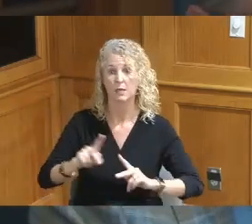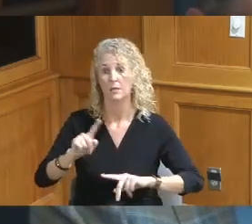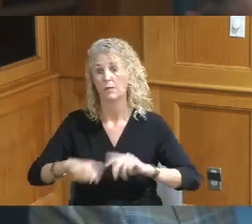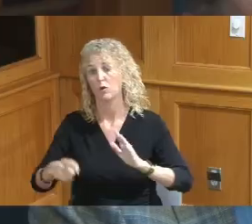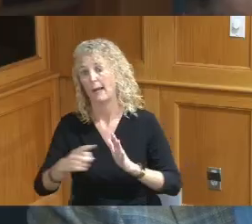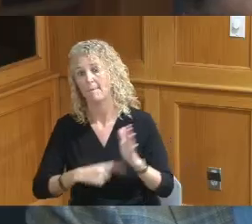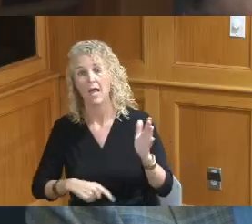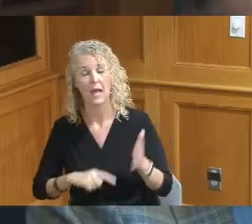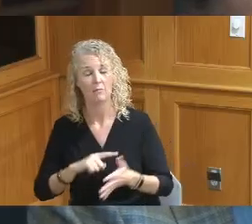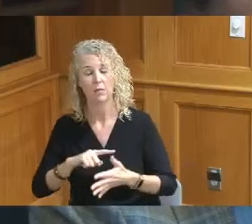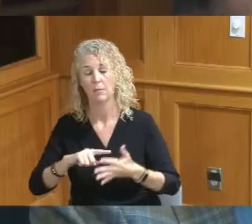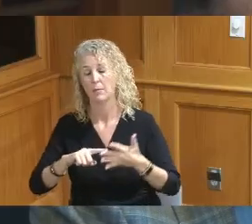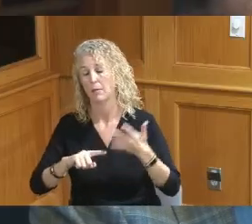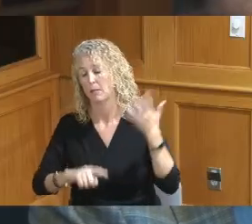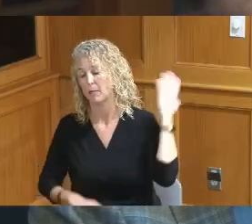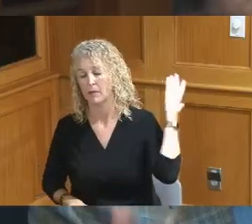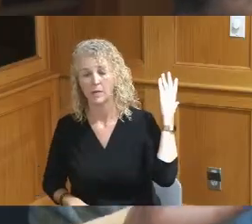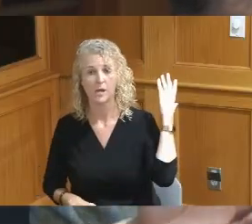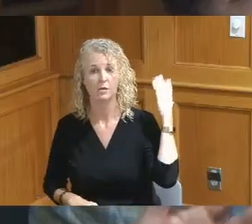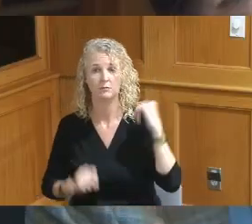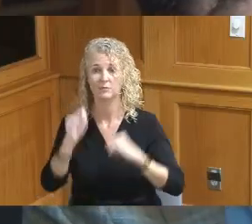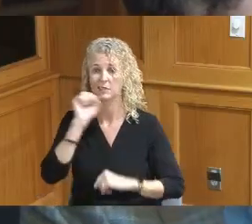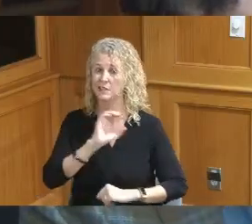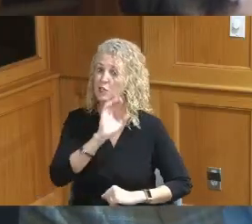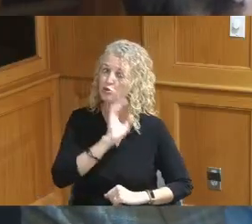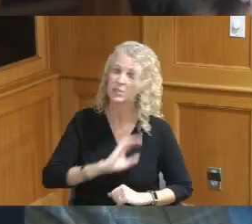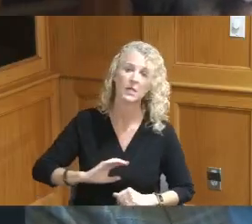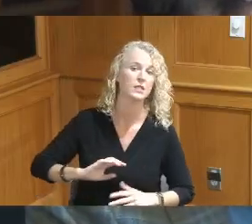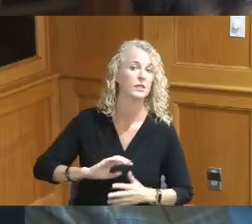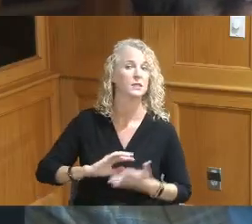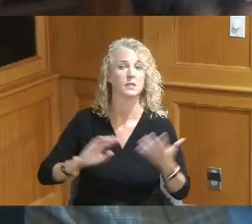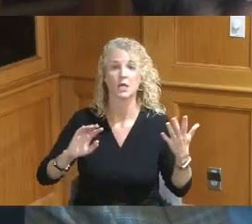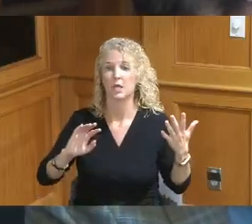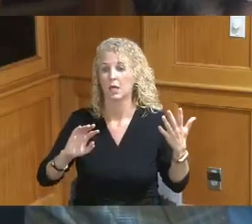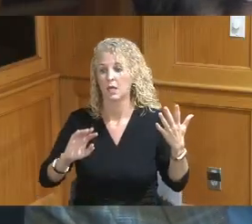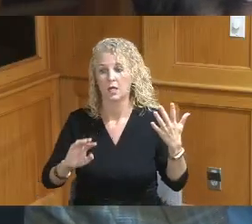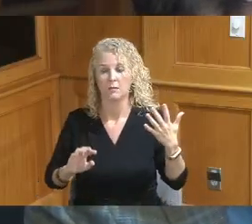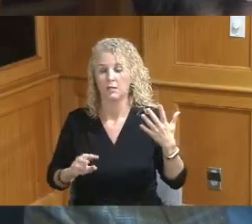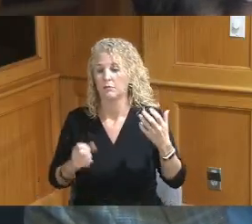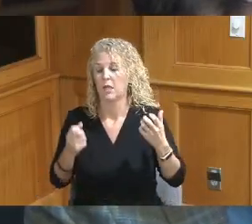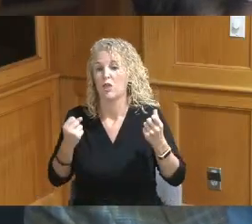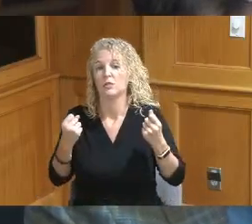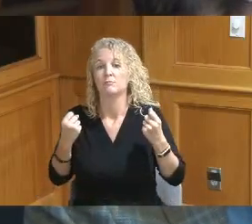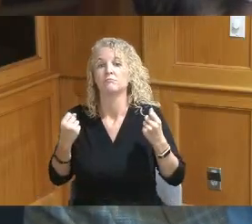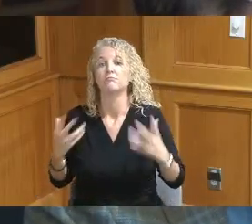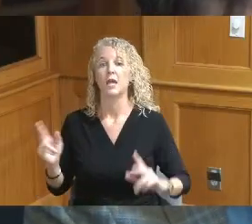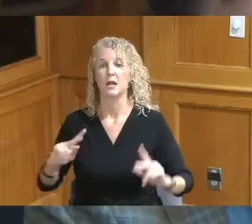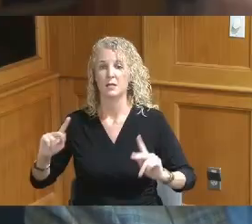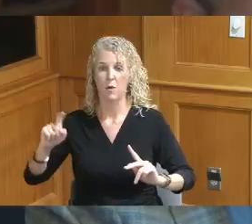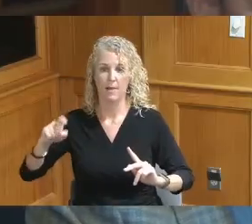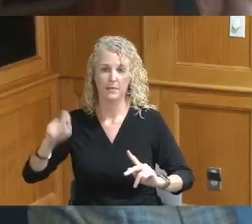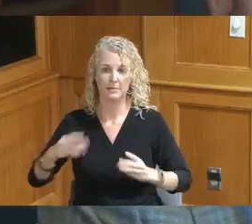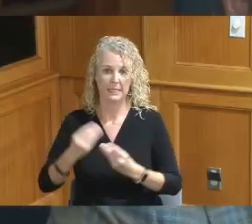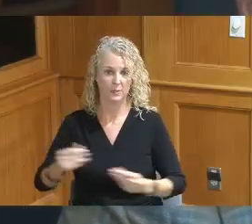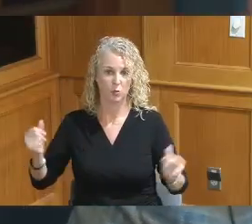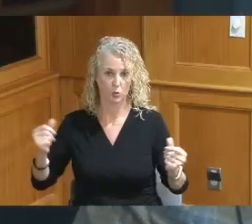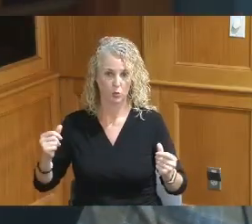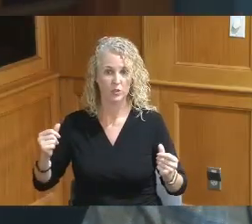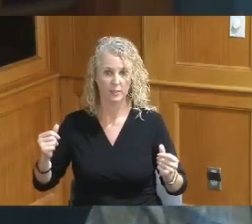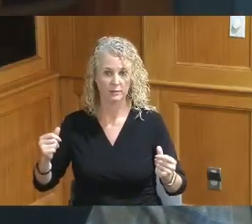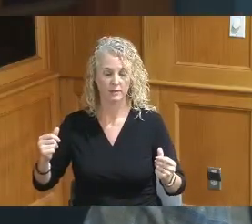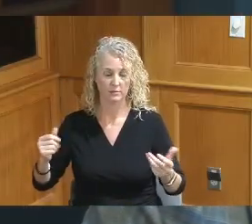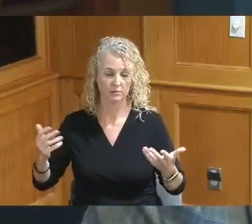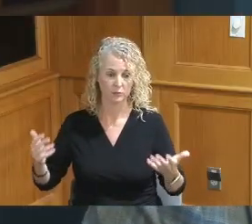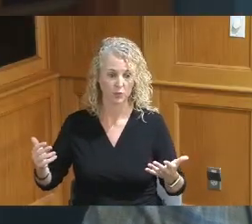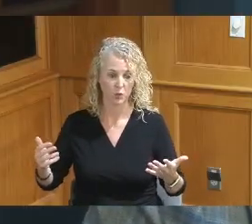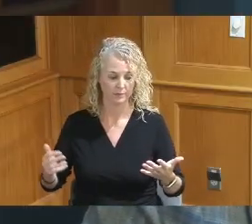people who we've got seniors problems. I mean, there's a bunch of people that need the money, that can get it out the